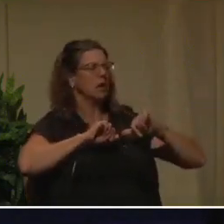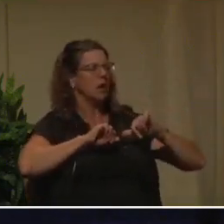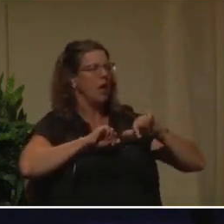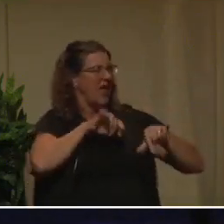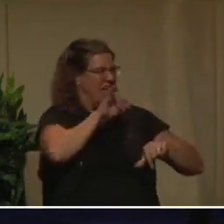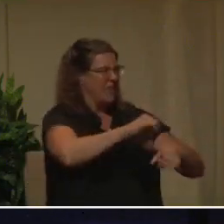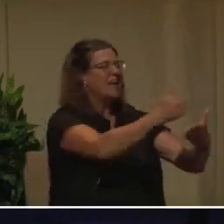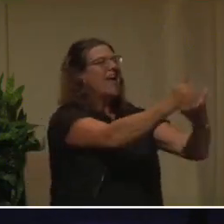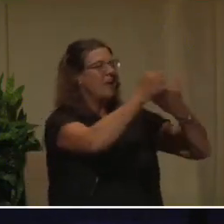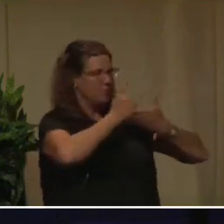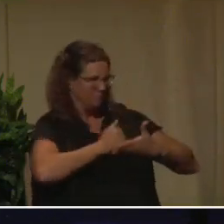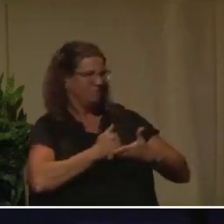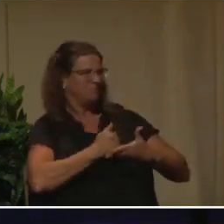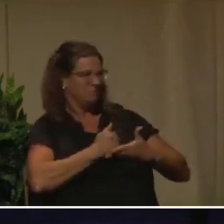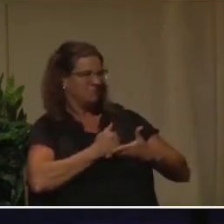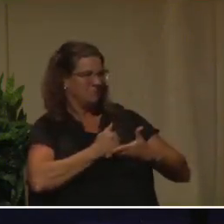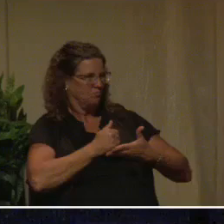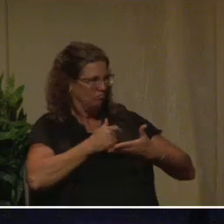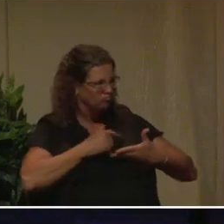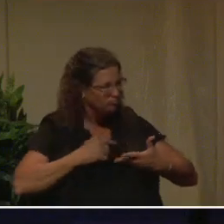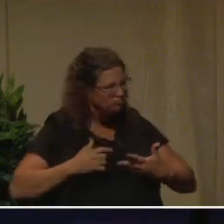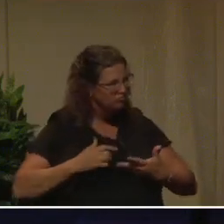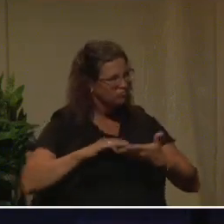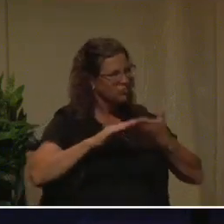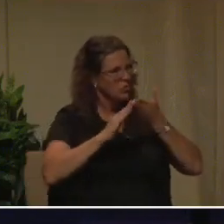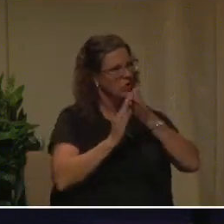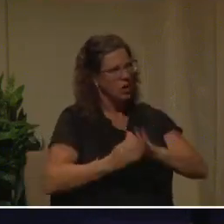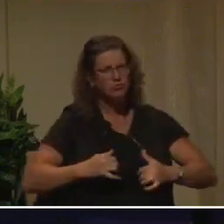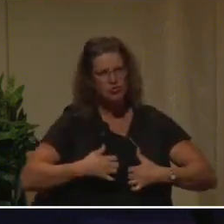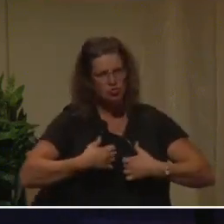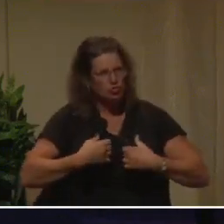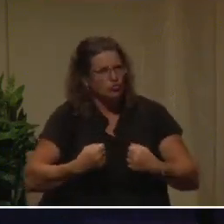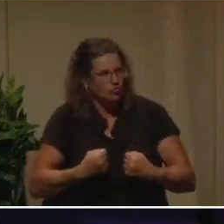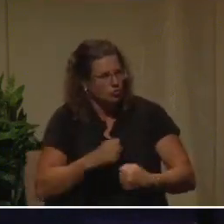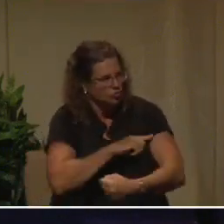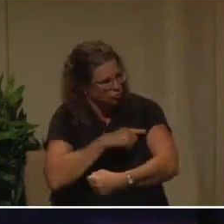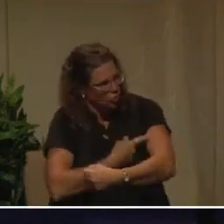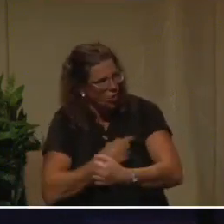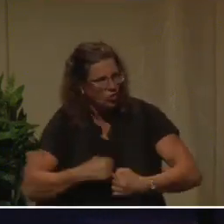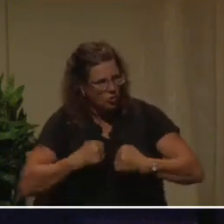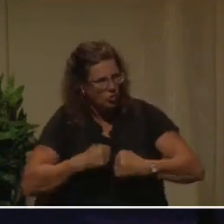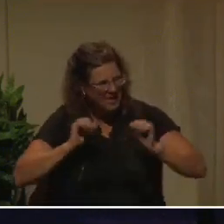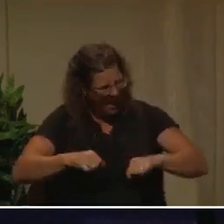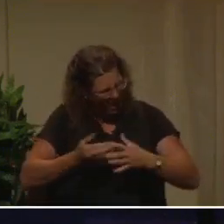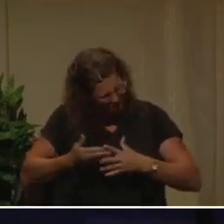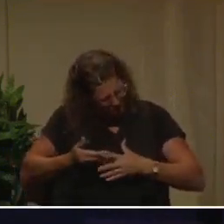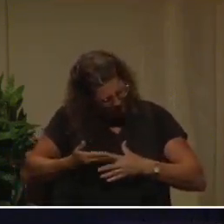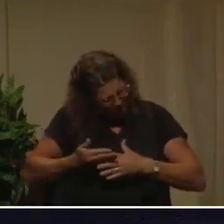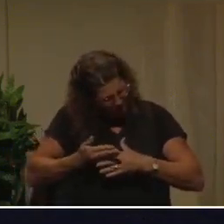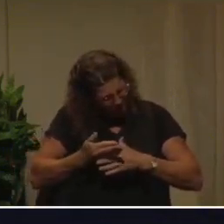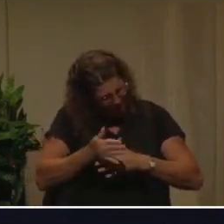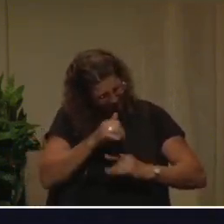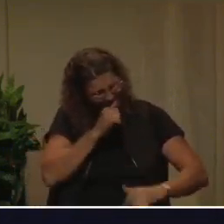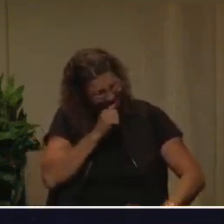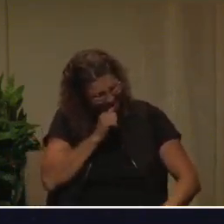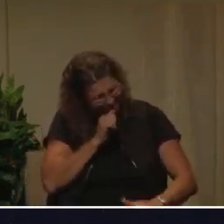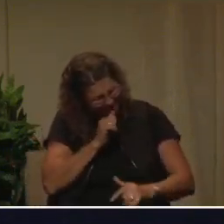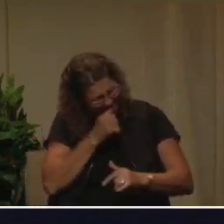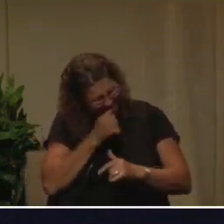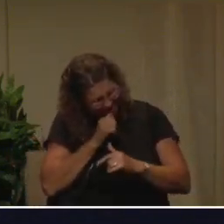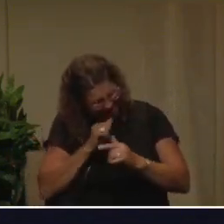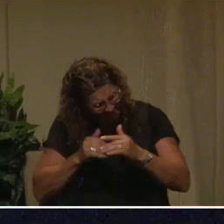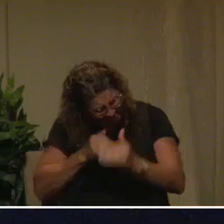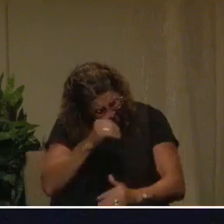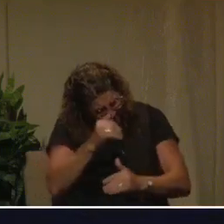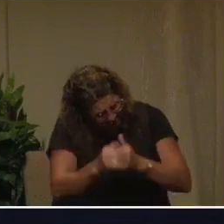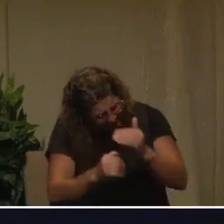hope becomes more resilient because we realize we could get through this. And on we go, from